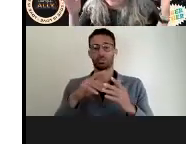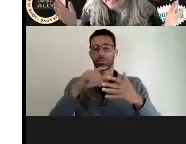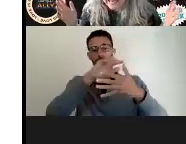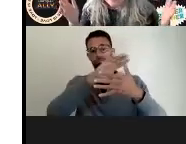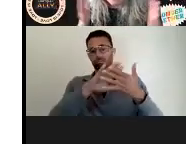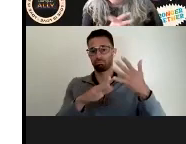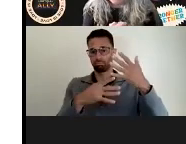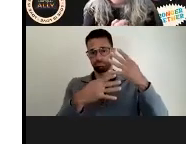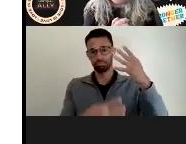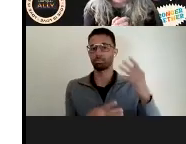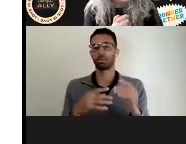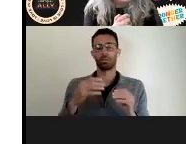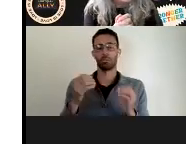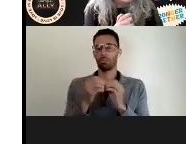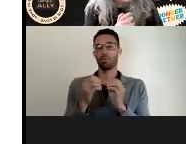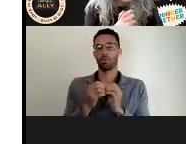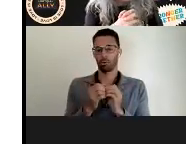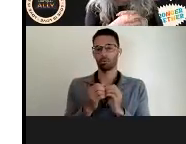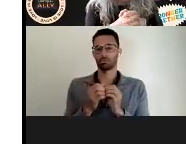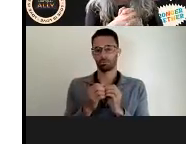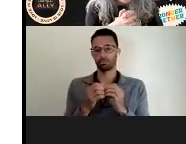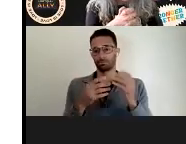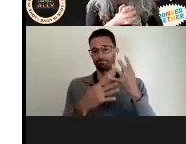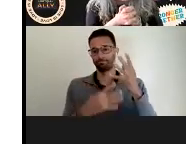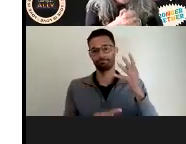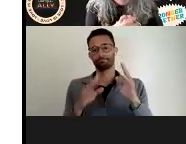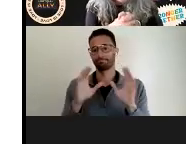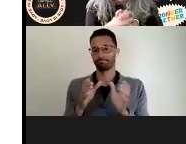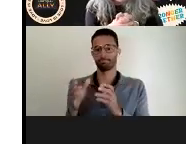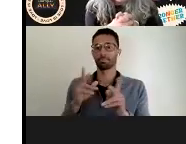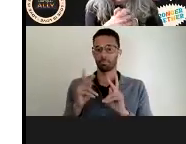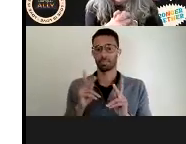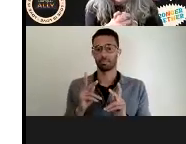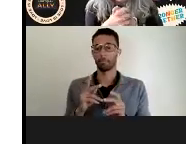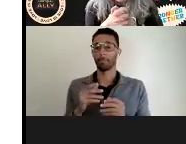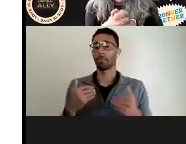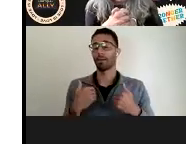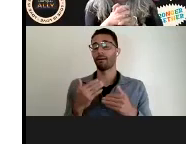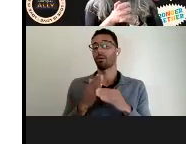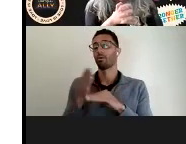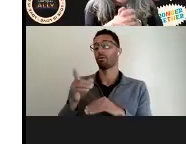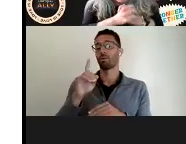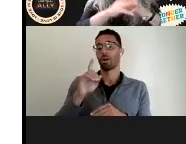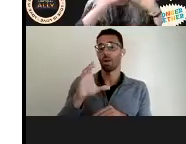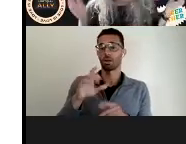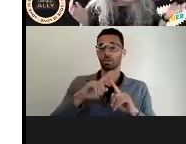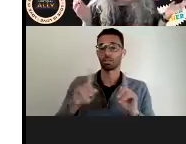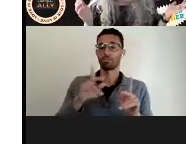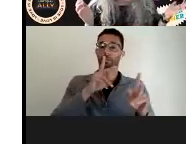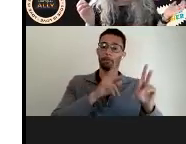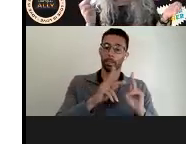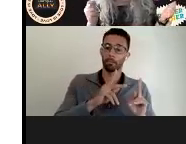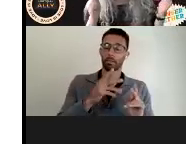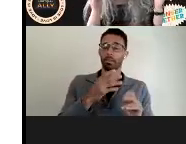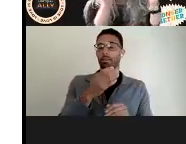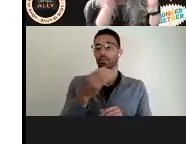That's just a sampling of the people who are attending. We have over 100 different people and entities that are on this